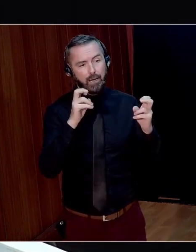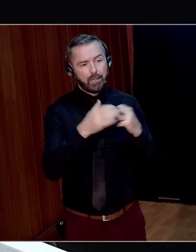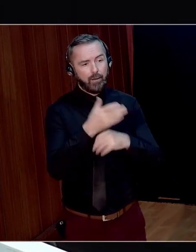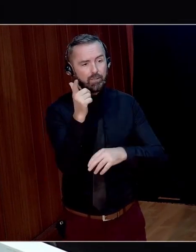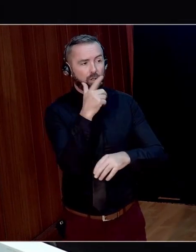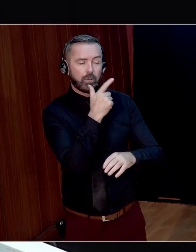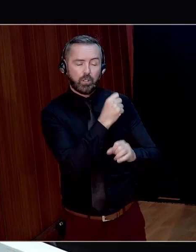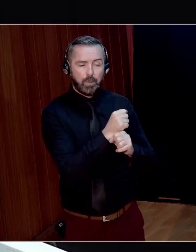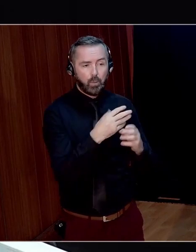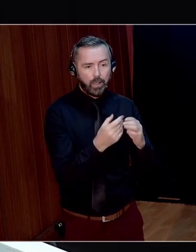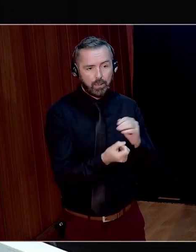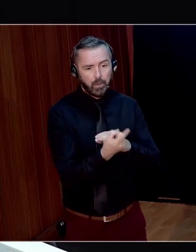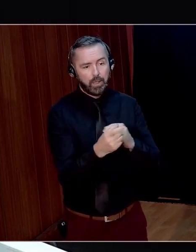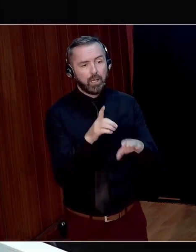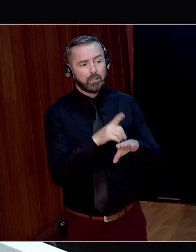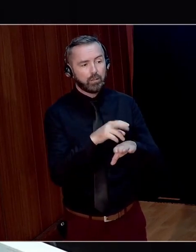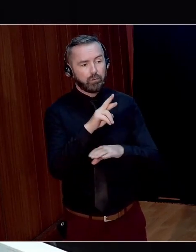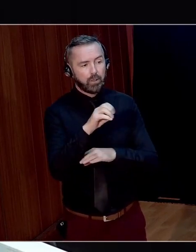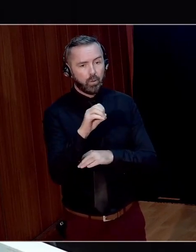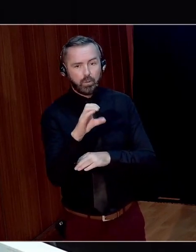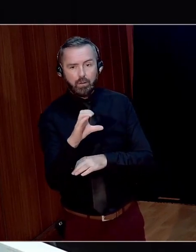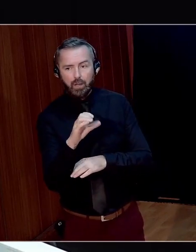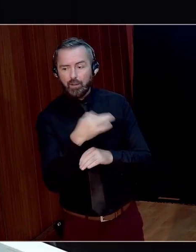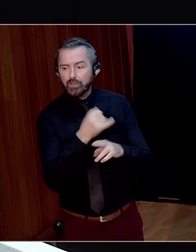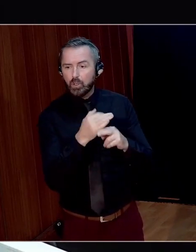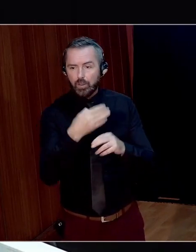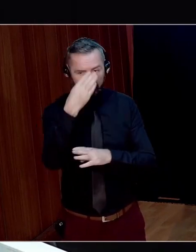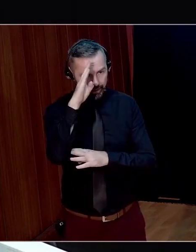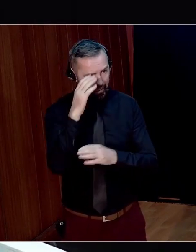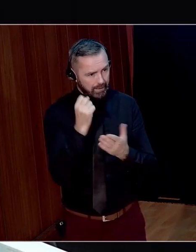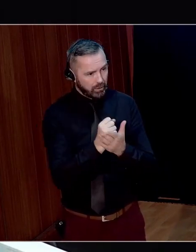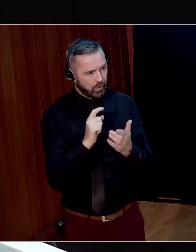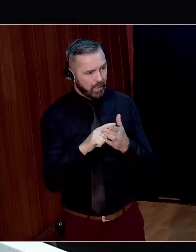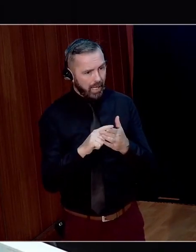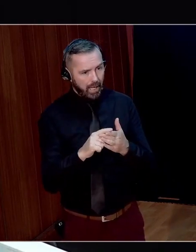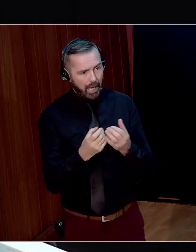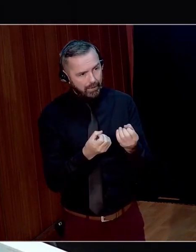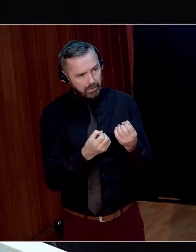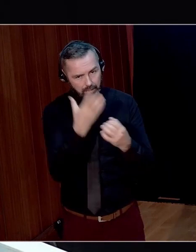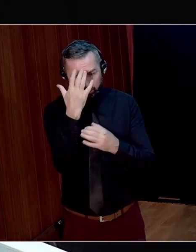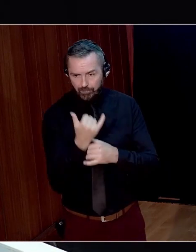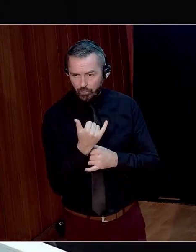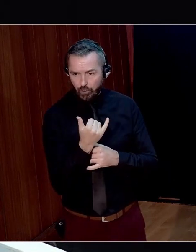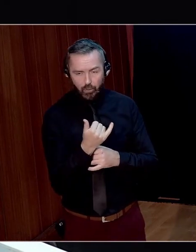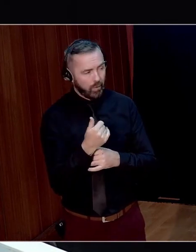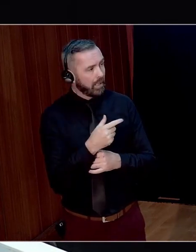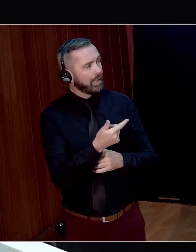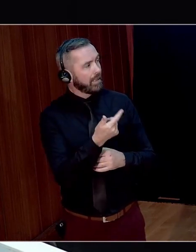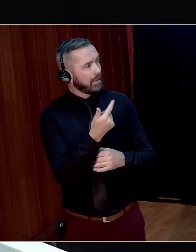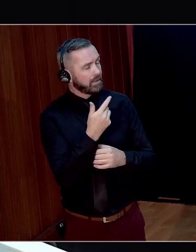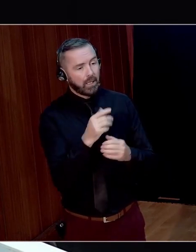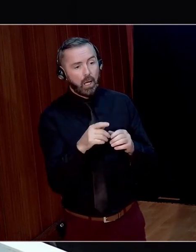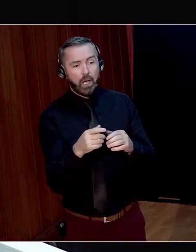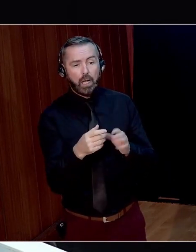talks as they come up, Dr. Rina Congongail of the School of Celtic Studies and Folklore is the second speaker we'll have this morning, Associate